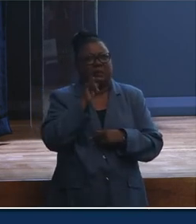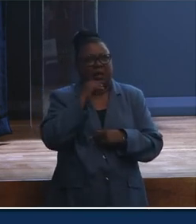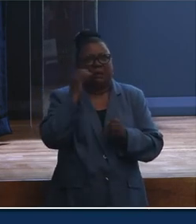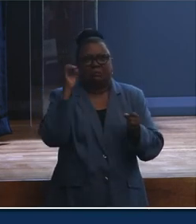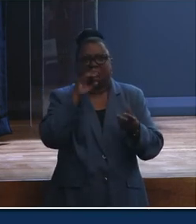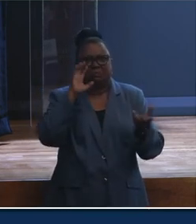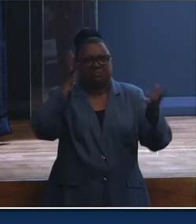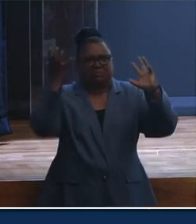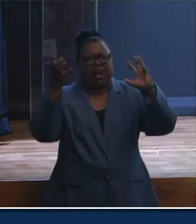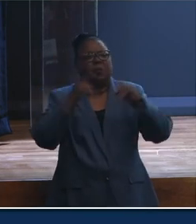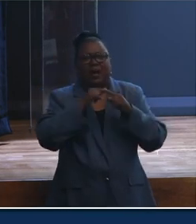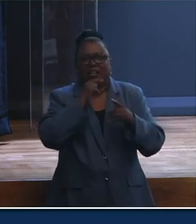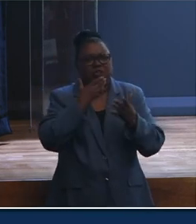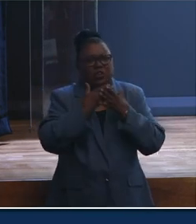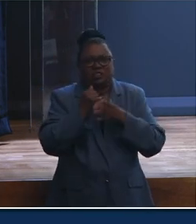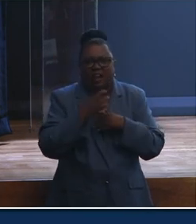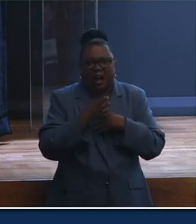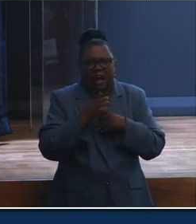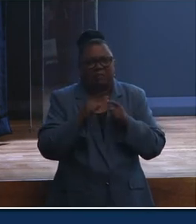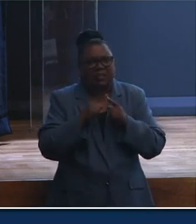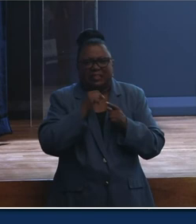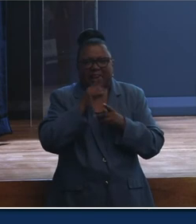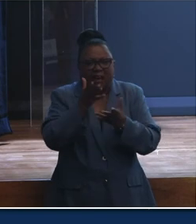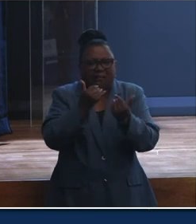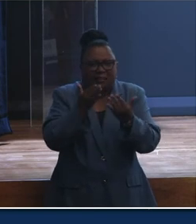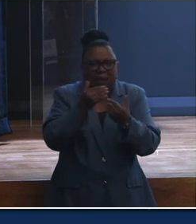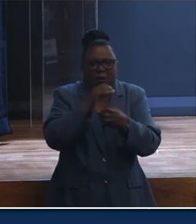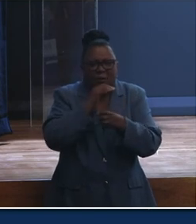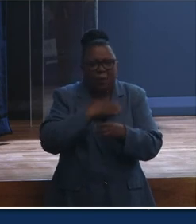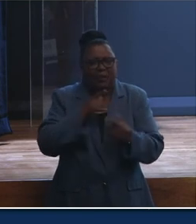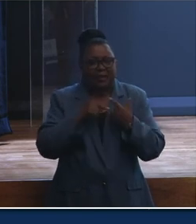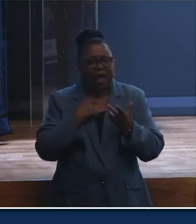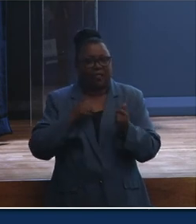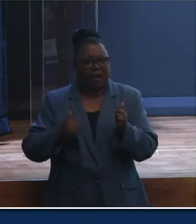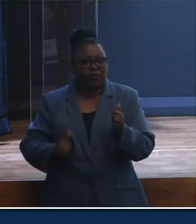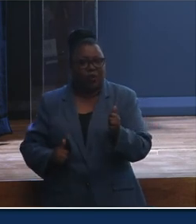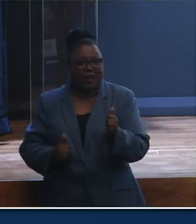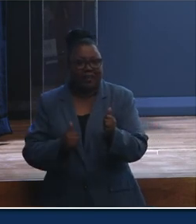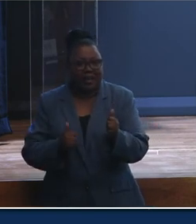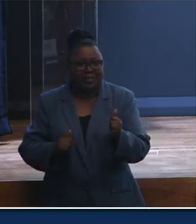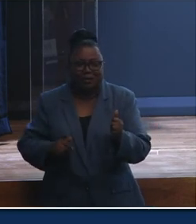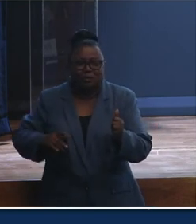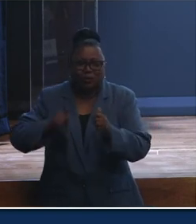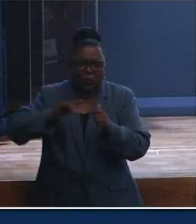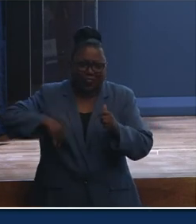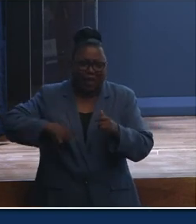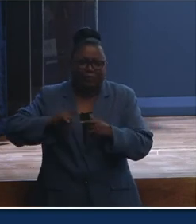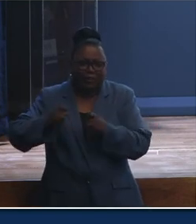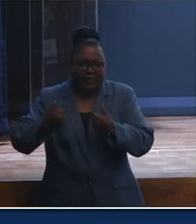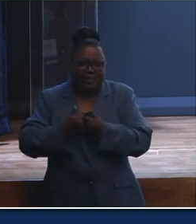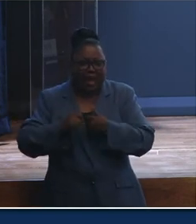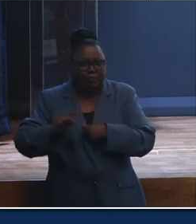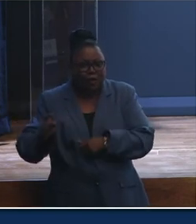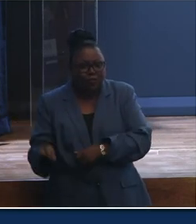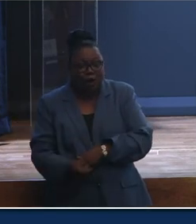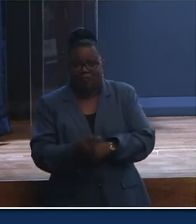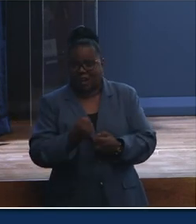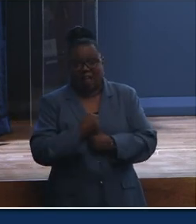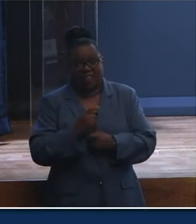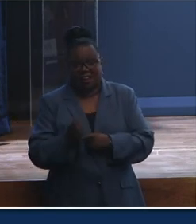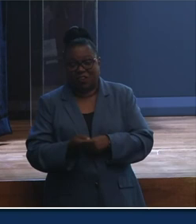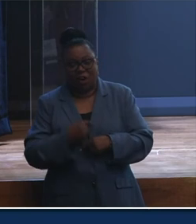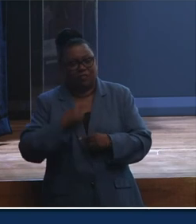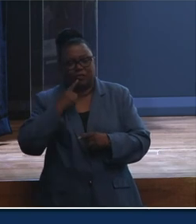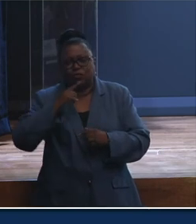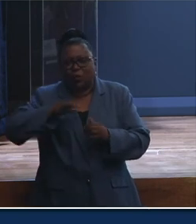blew it. We haven't done a good job on attracting women, and now they're trying to catch up. Probably too late for the game of golf, and I love golf, but I think it's